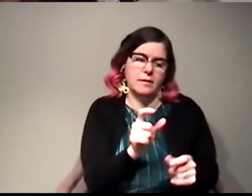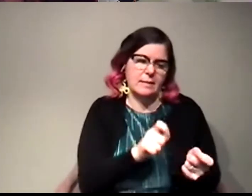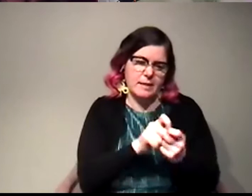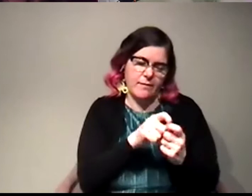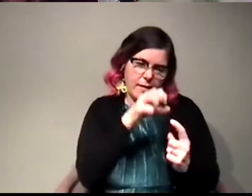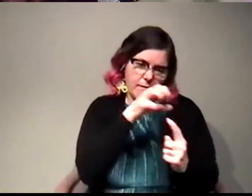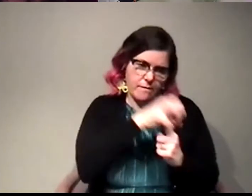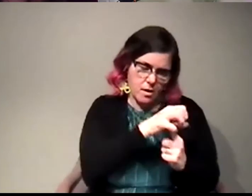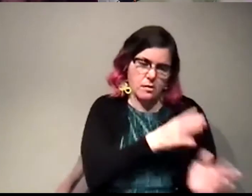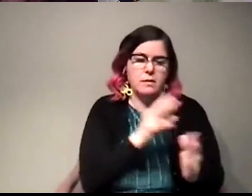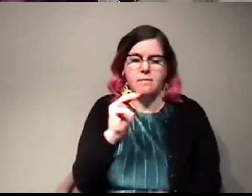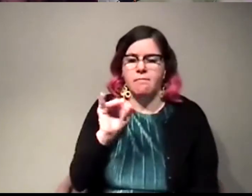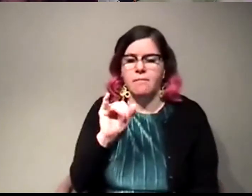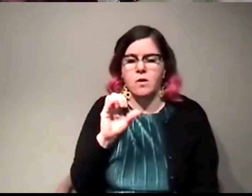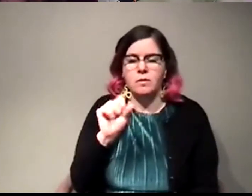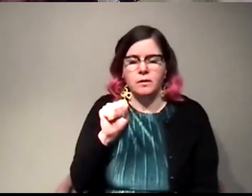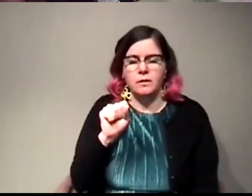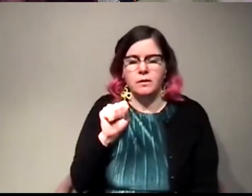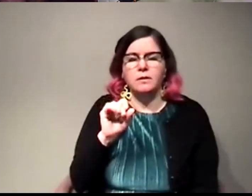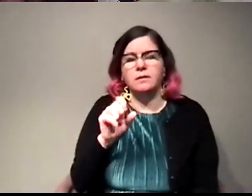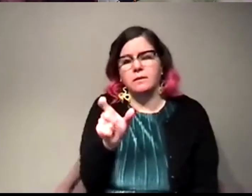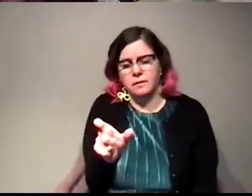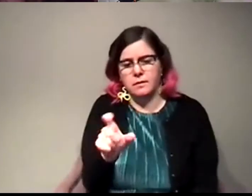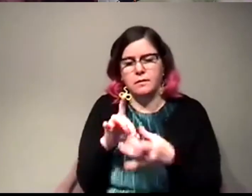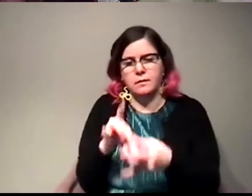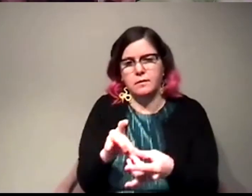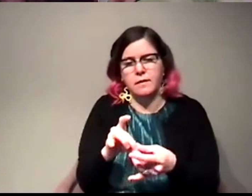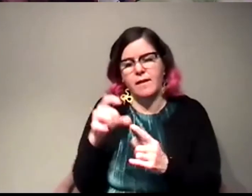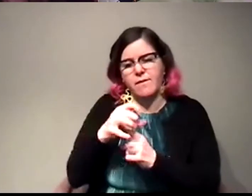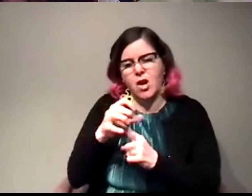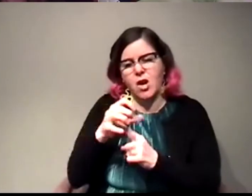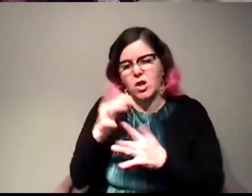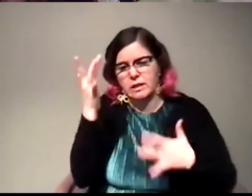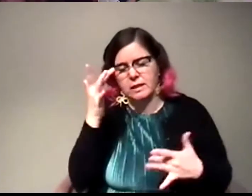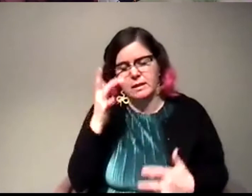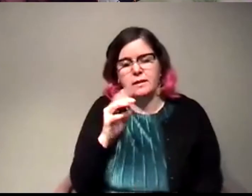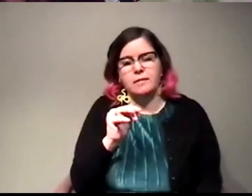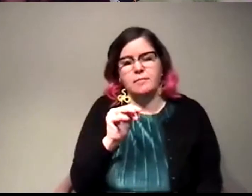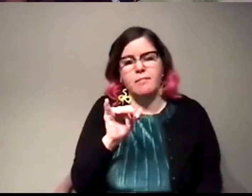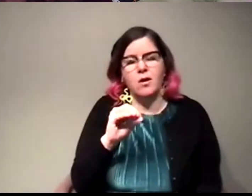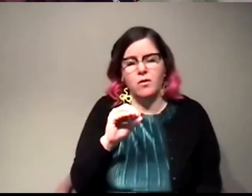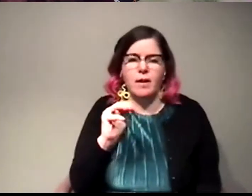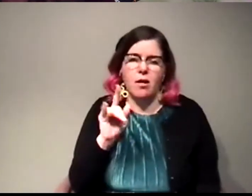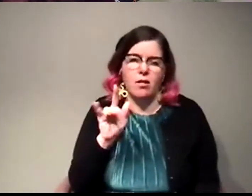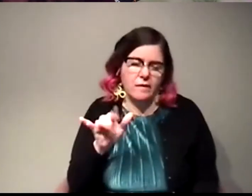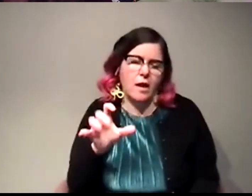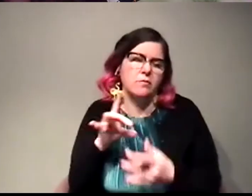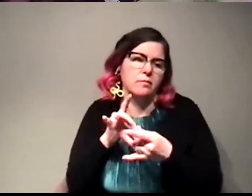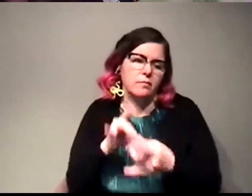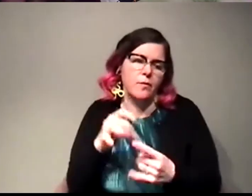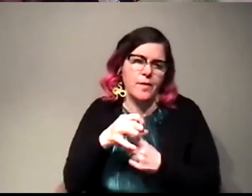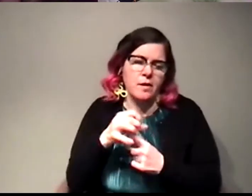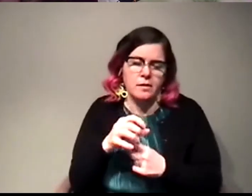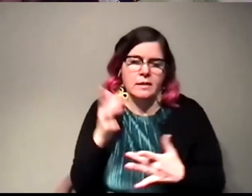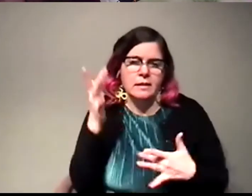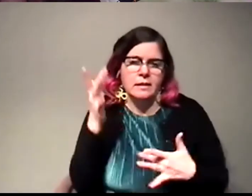fungus, and mycosis, the suffix referring to a fungal disease. So myco, mycology, you know. But it can